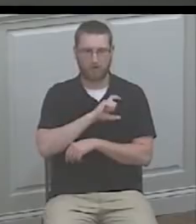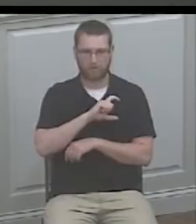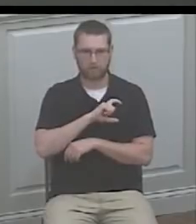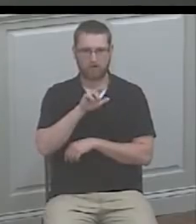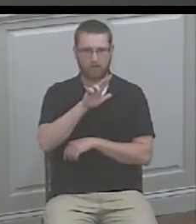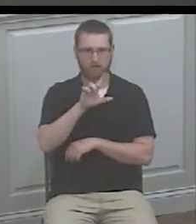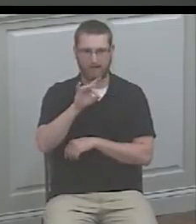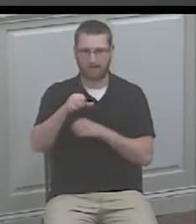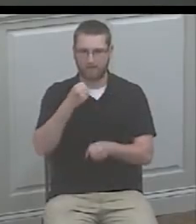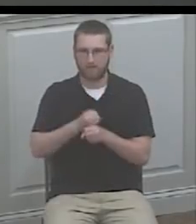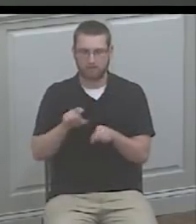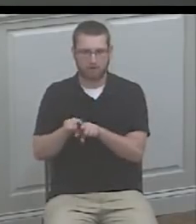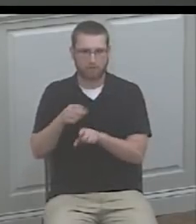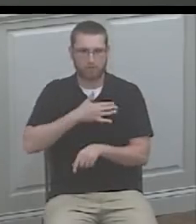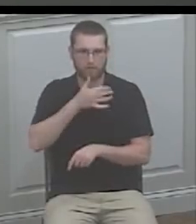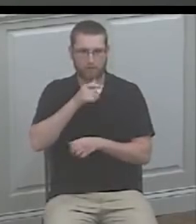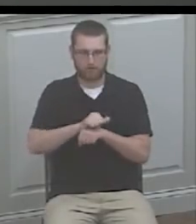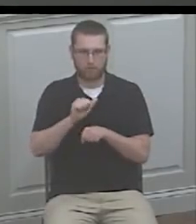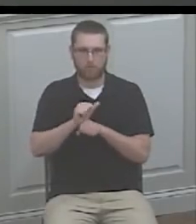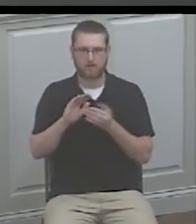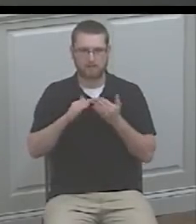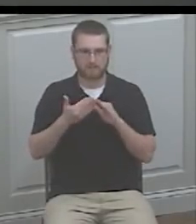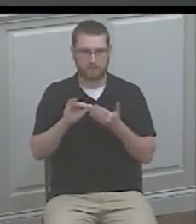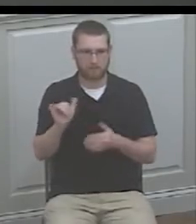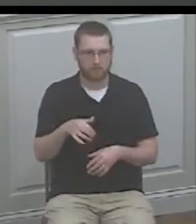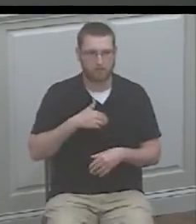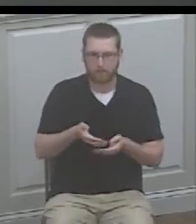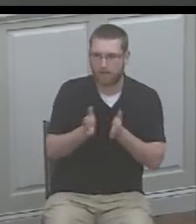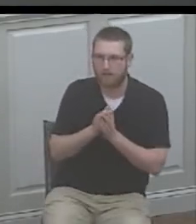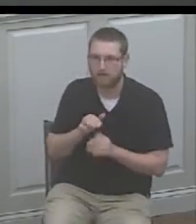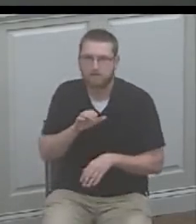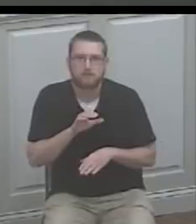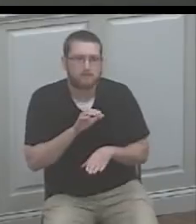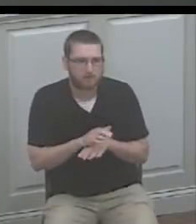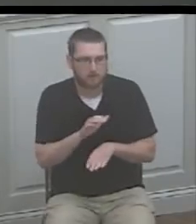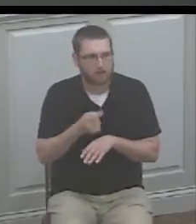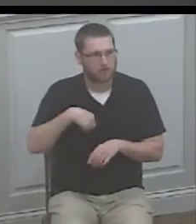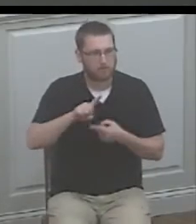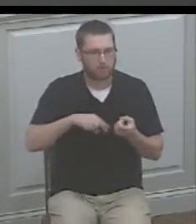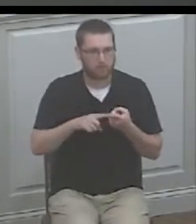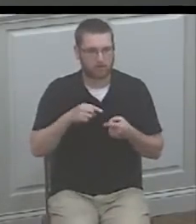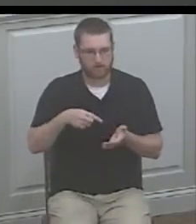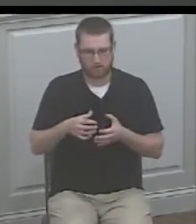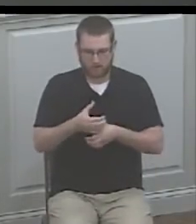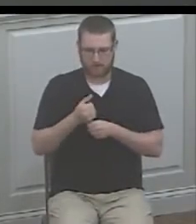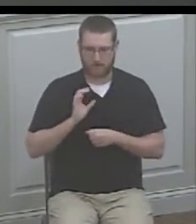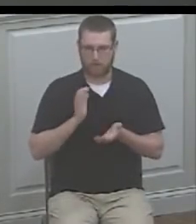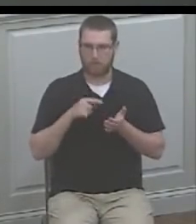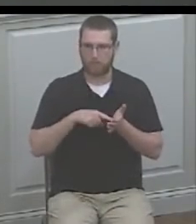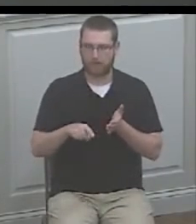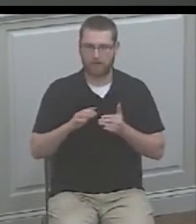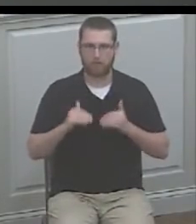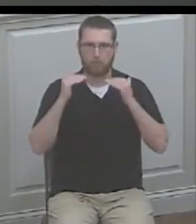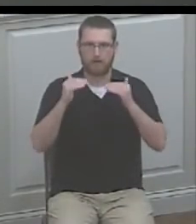experience, and my mother, too, is employed by the city. I'm here tonight to ask, when will we receive our pay raise to bring us into the